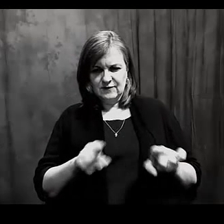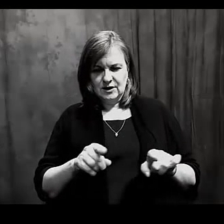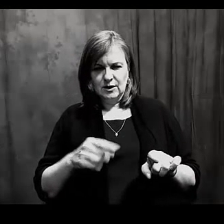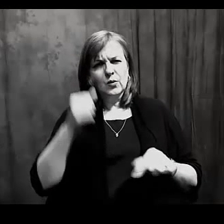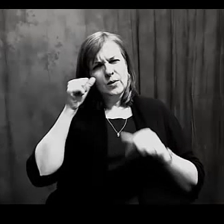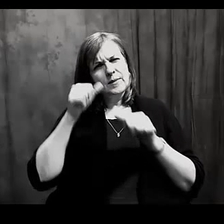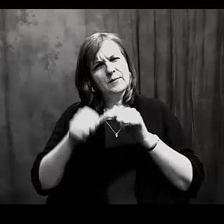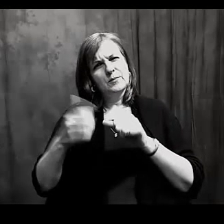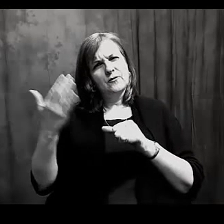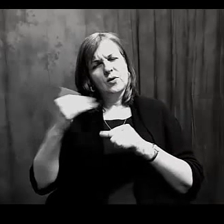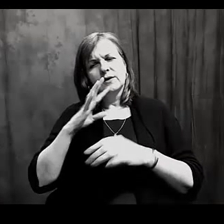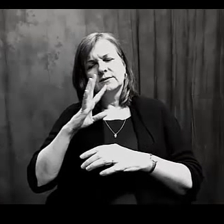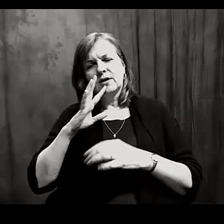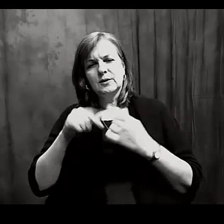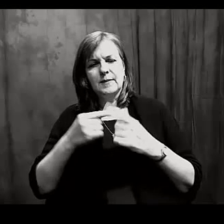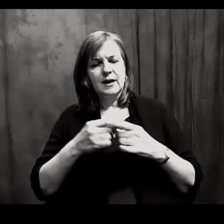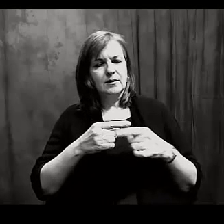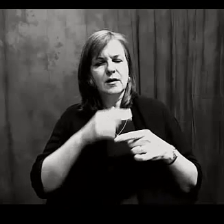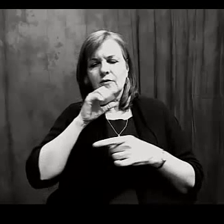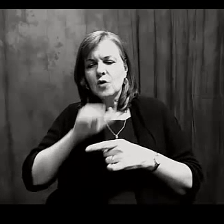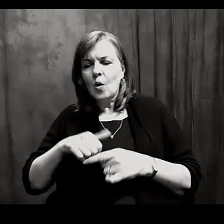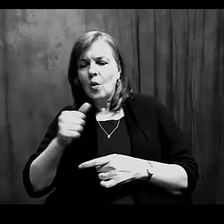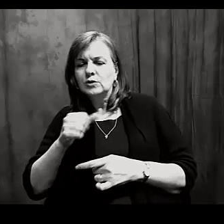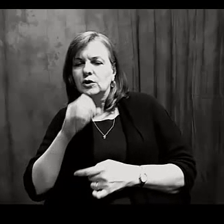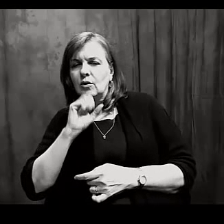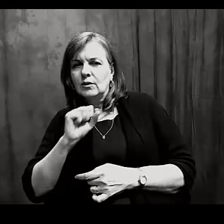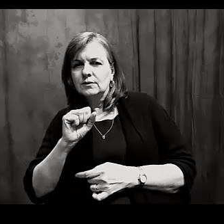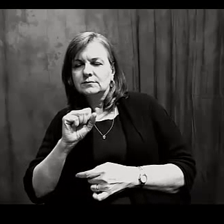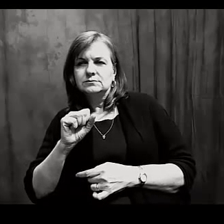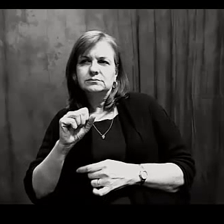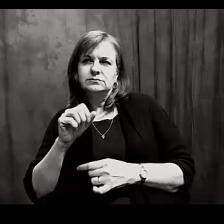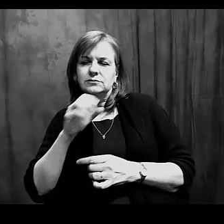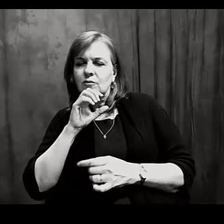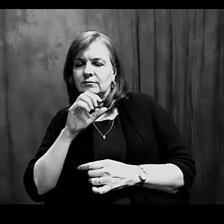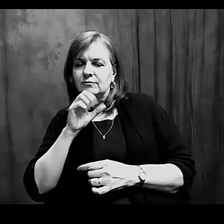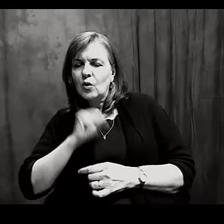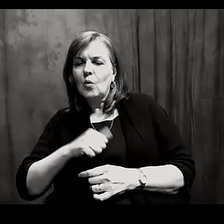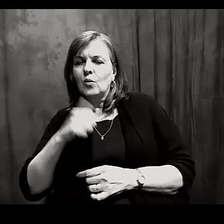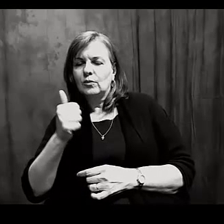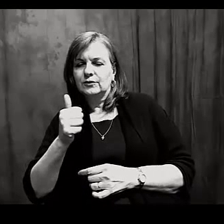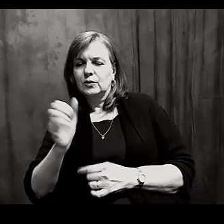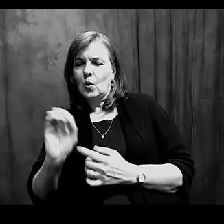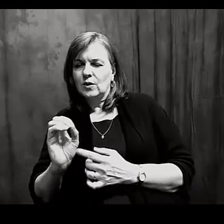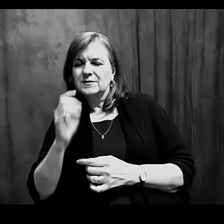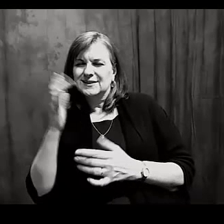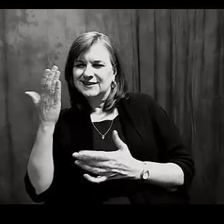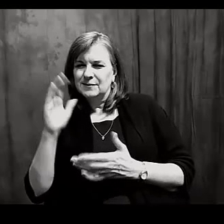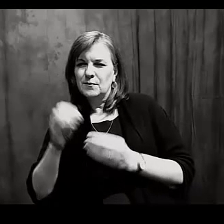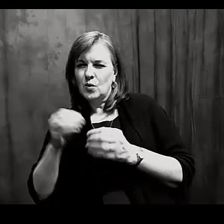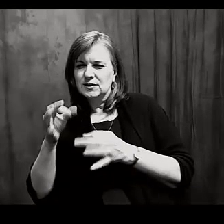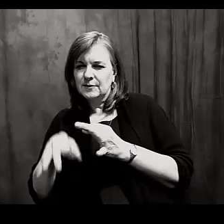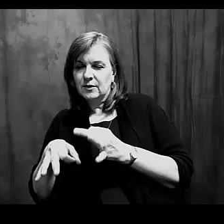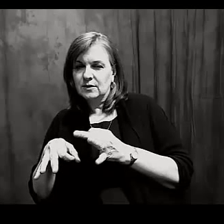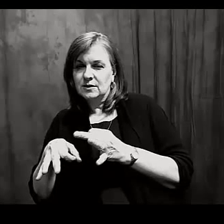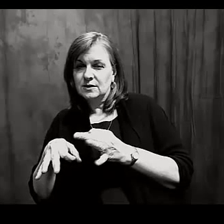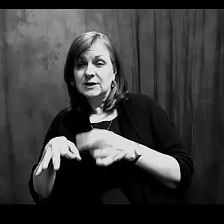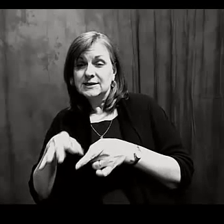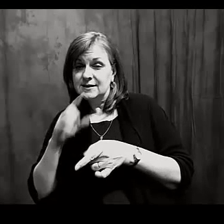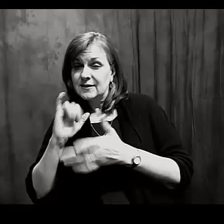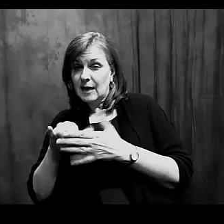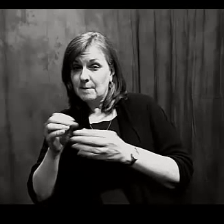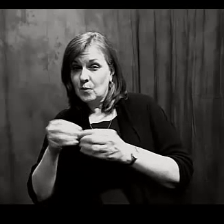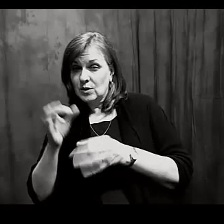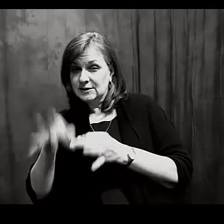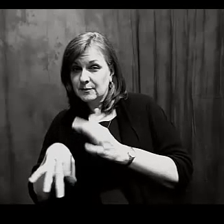before that older organisms tend to be more simple. Would you consider this organism on the right to be more simple than